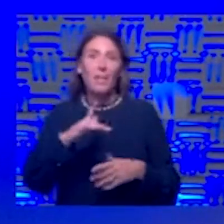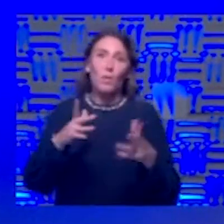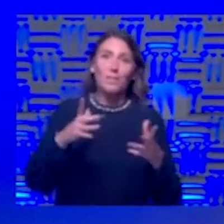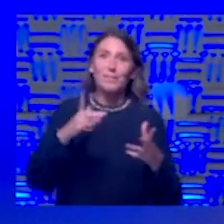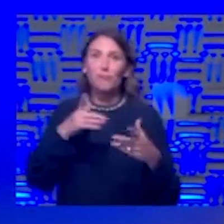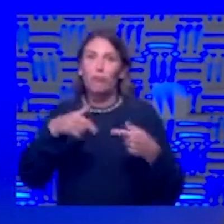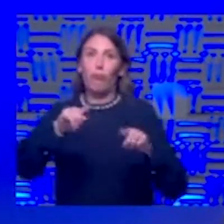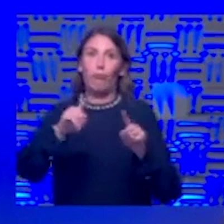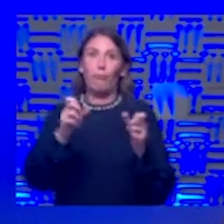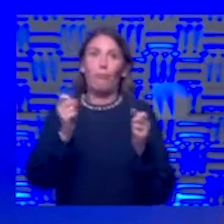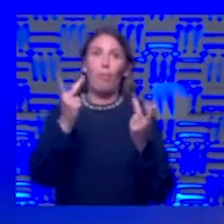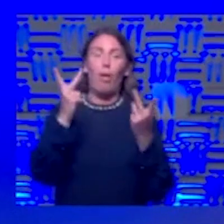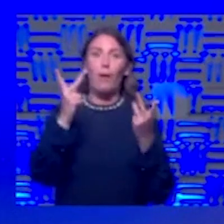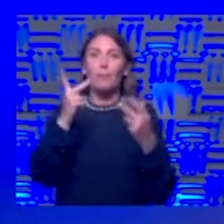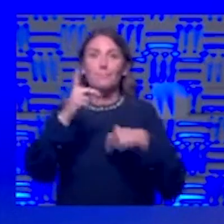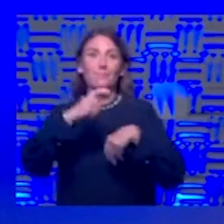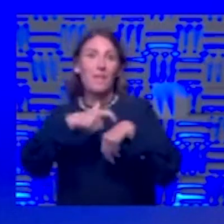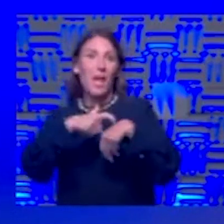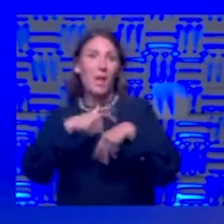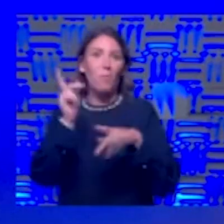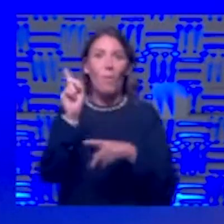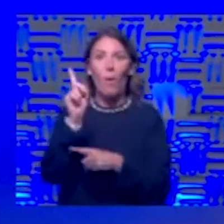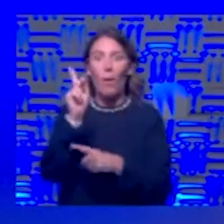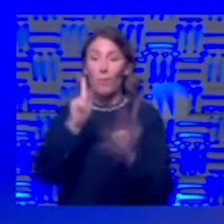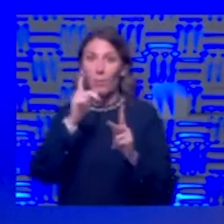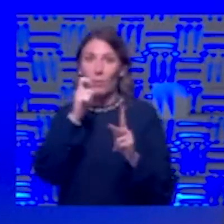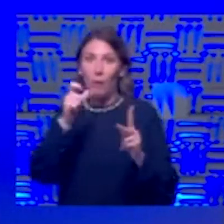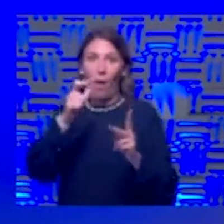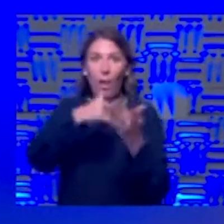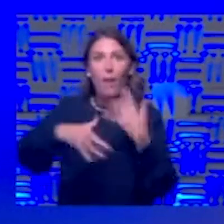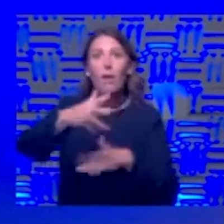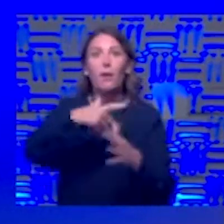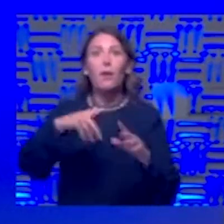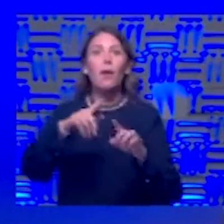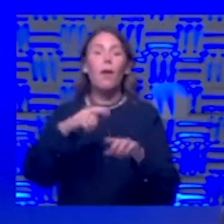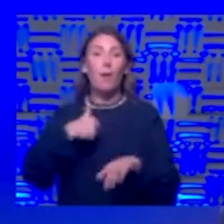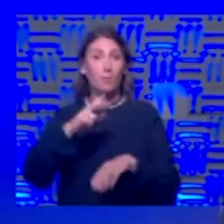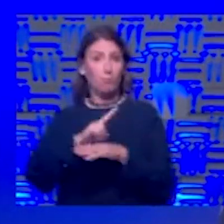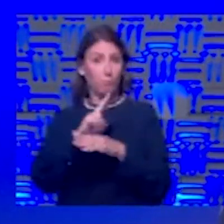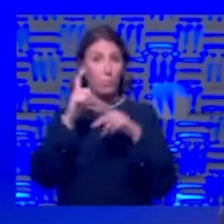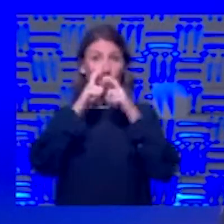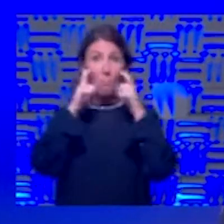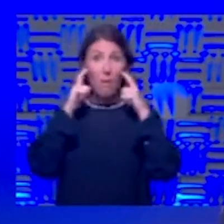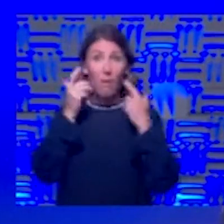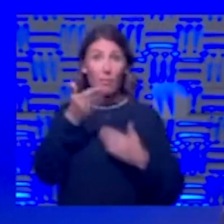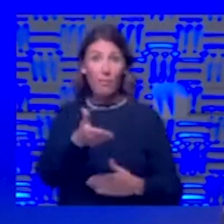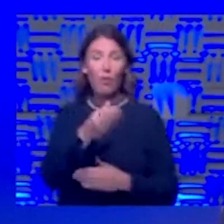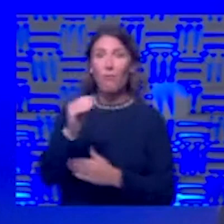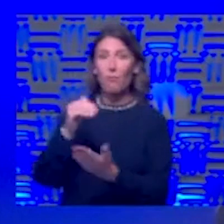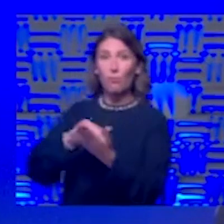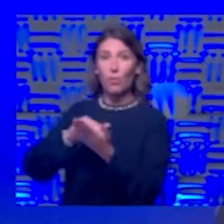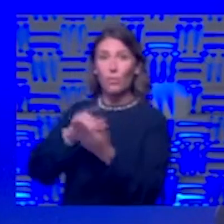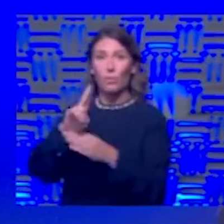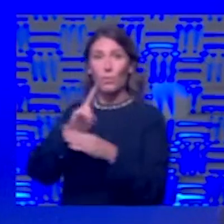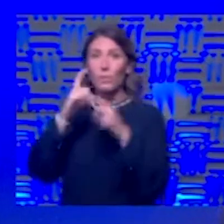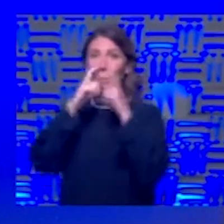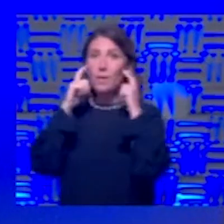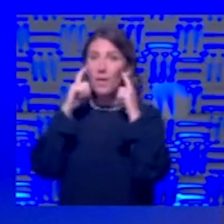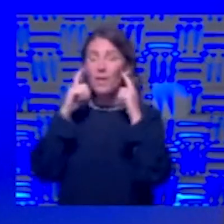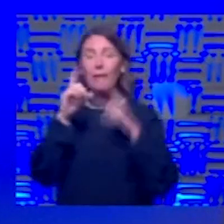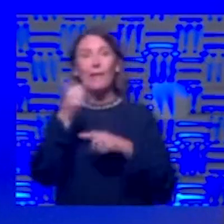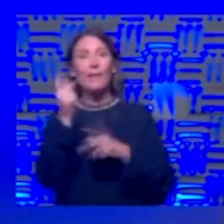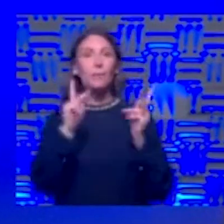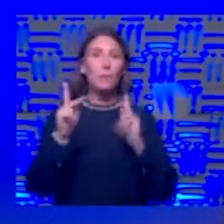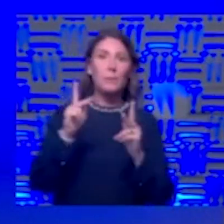time, so it wasn't very busy, but I did wear a mask in there. There was another physician who was wearing a mask as well, so that's good. Some of the other people weren't as much,